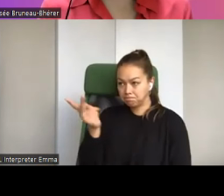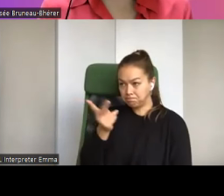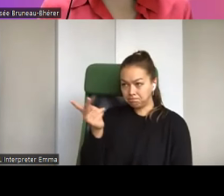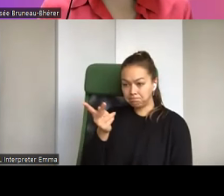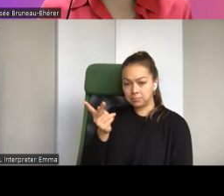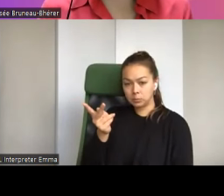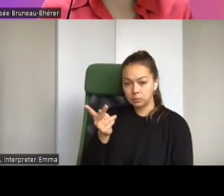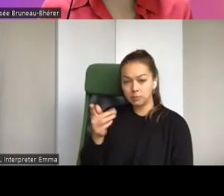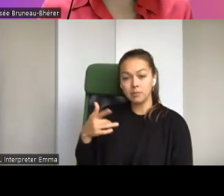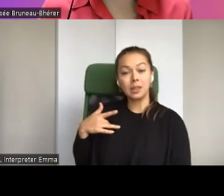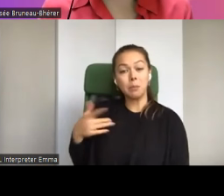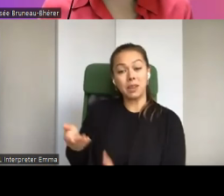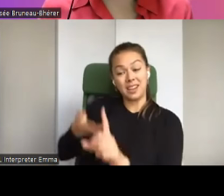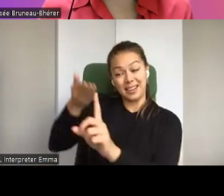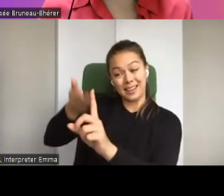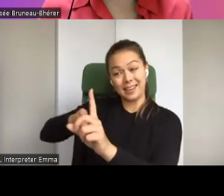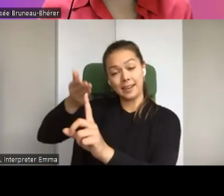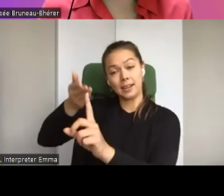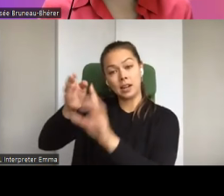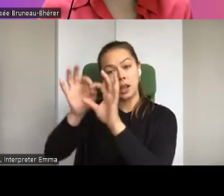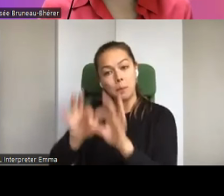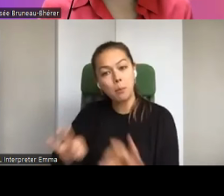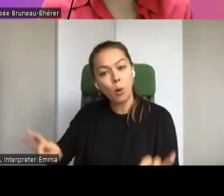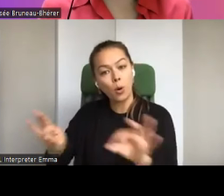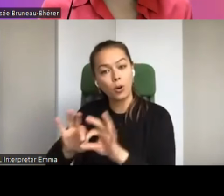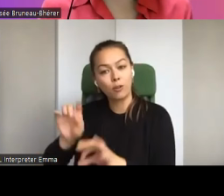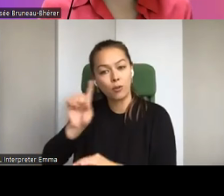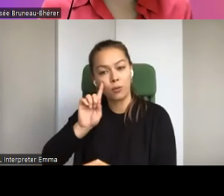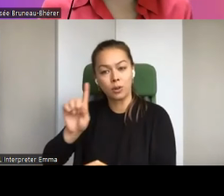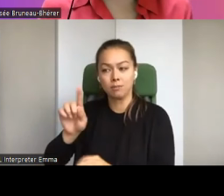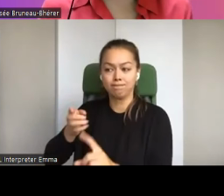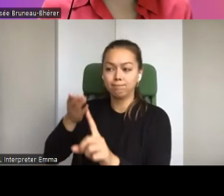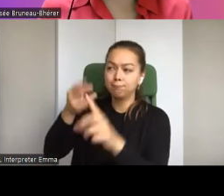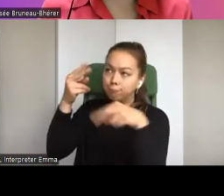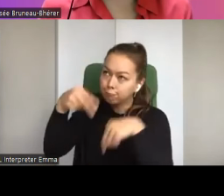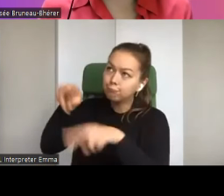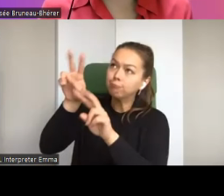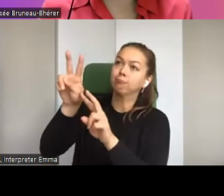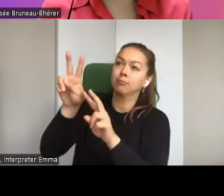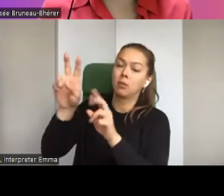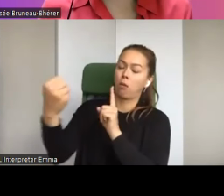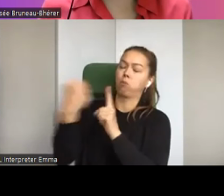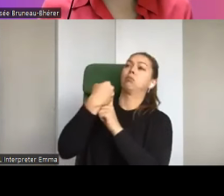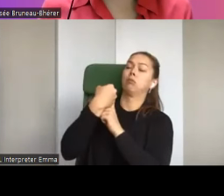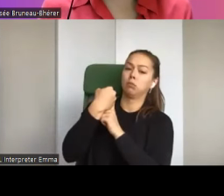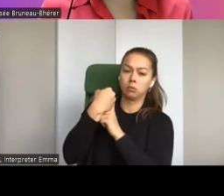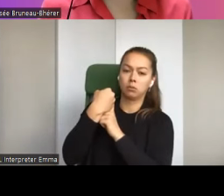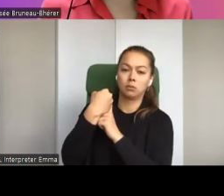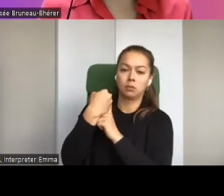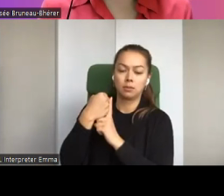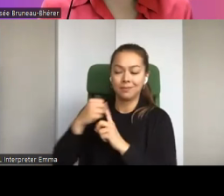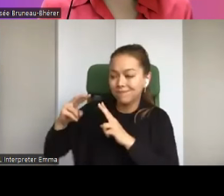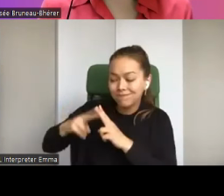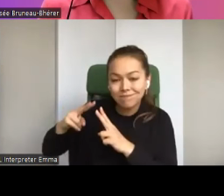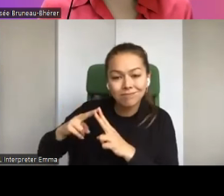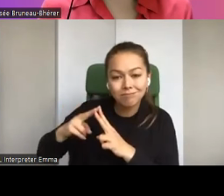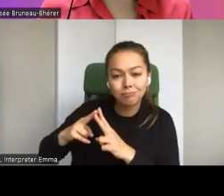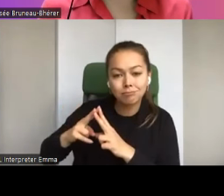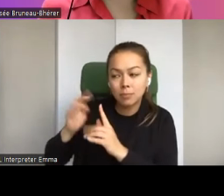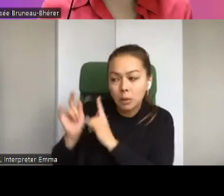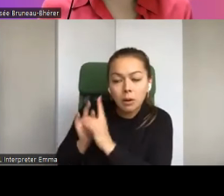child, physical trauma, sexual trauma, intimate partner violence. And these are types of